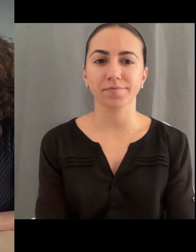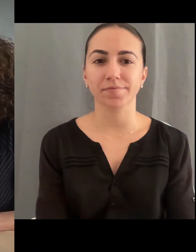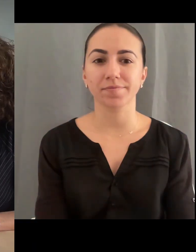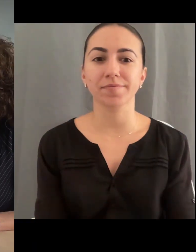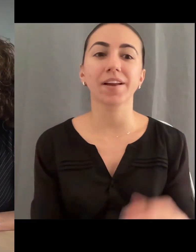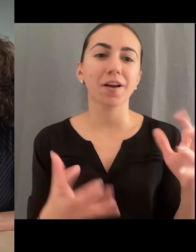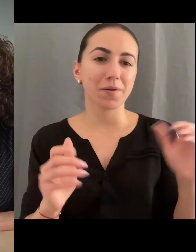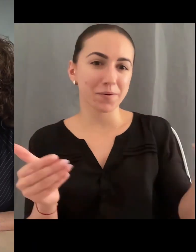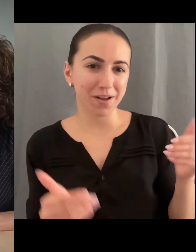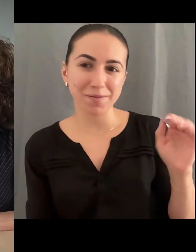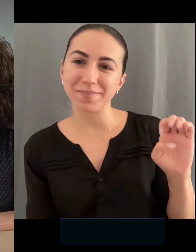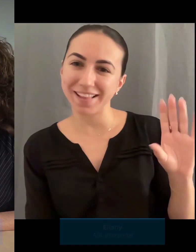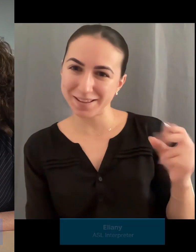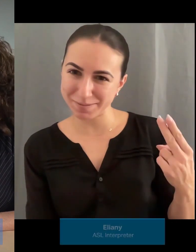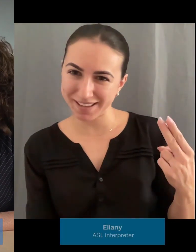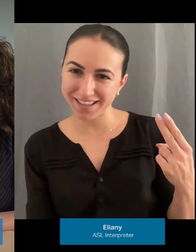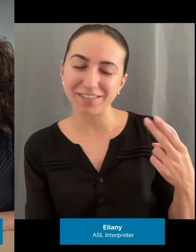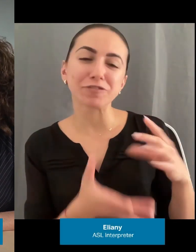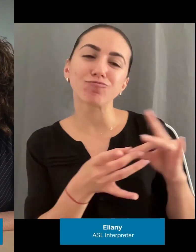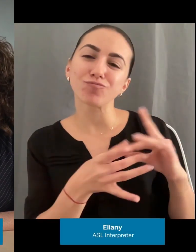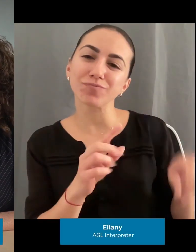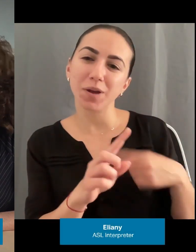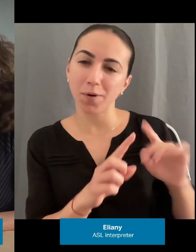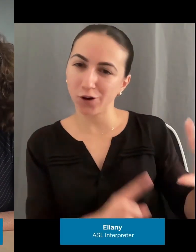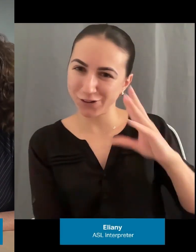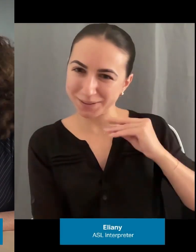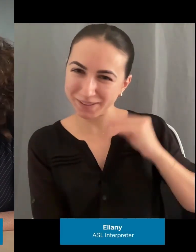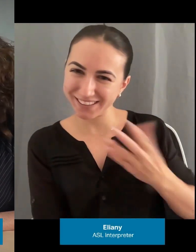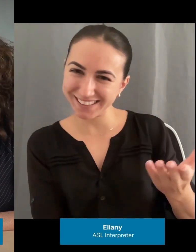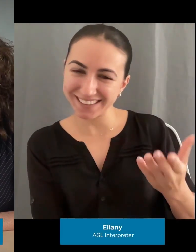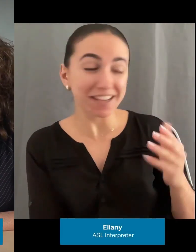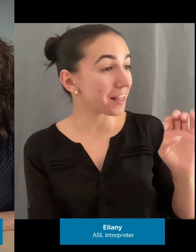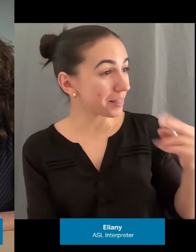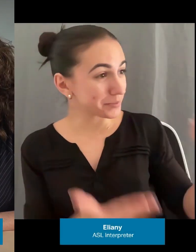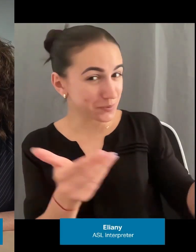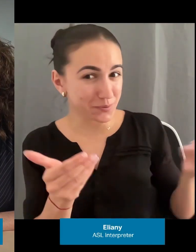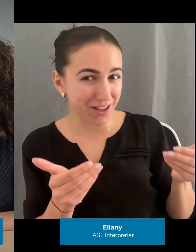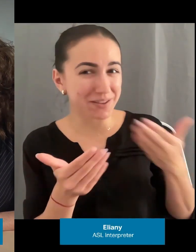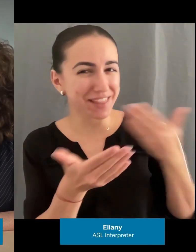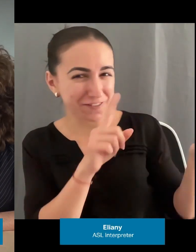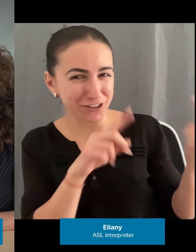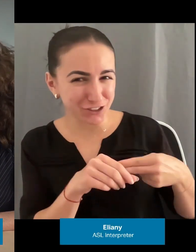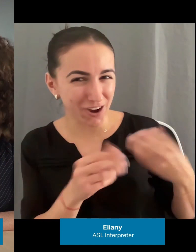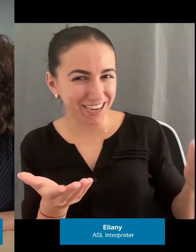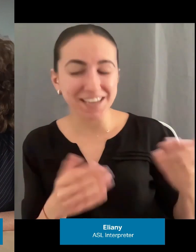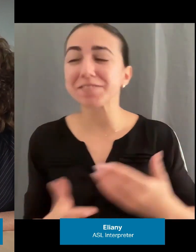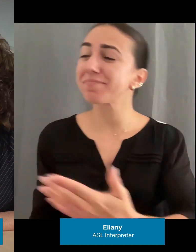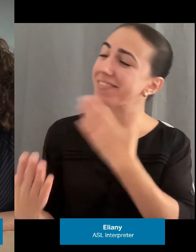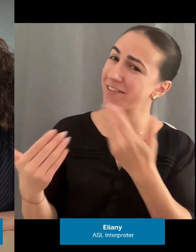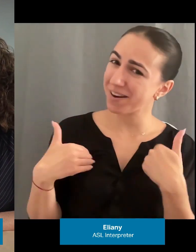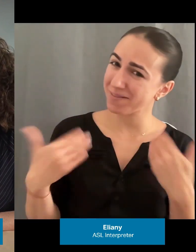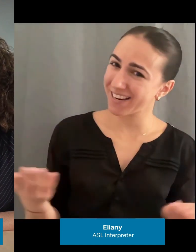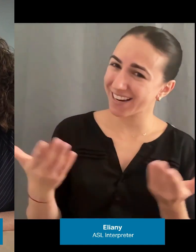Now I'd like to welcome Elizabeth to join me and share a little bit about her experience. Elizabeth, welcome. Thank you for joining us today. Thank you for having